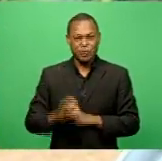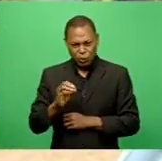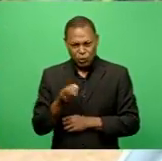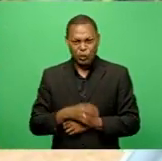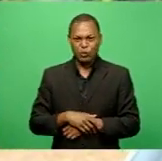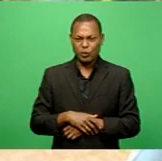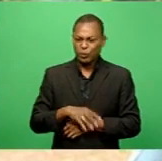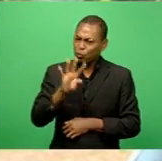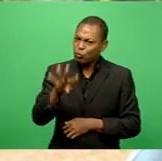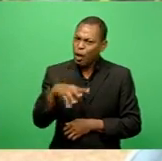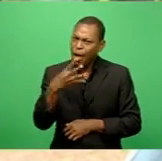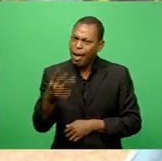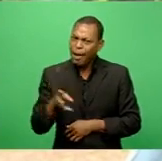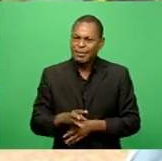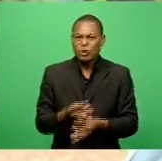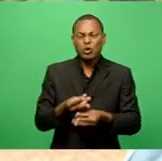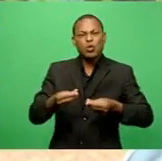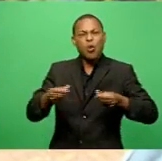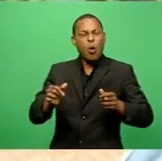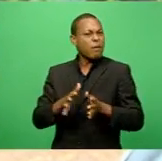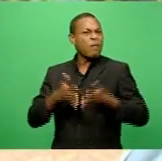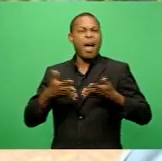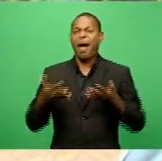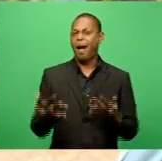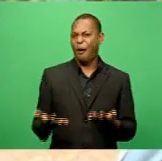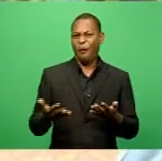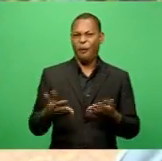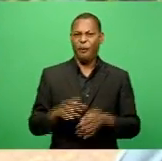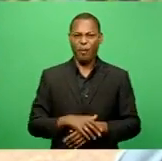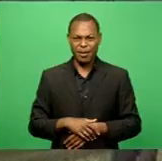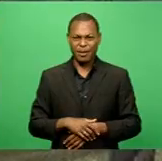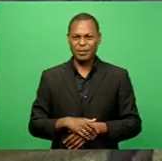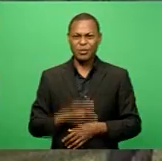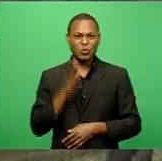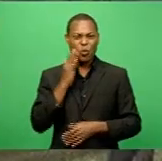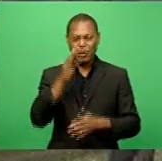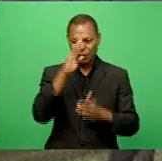solutions to accommodating the students when they come back.